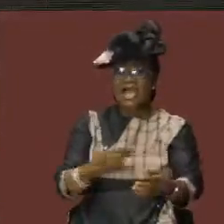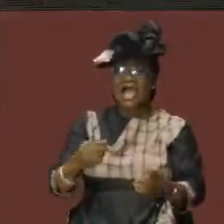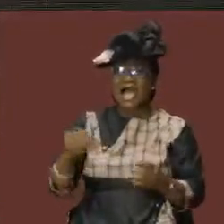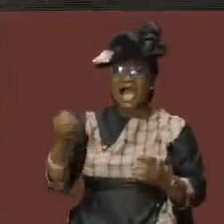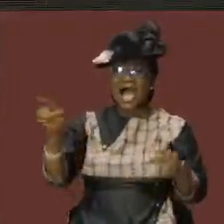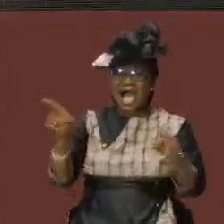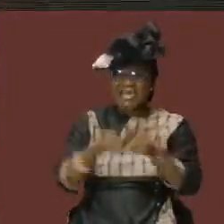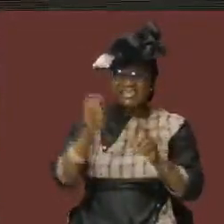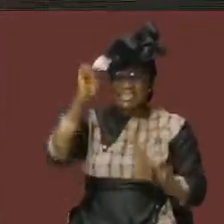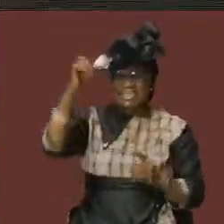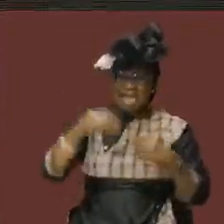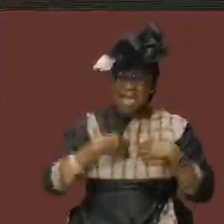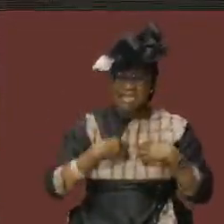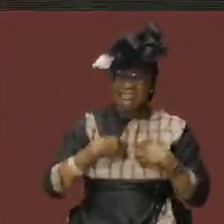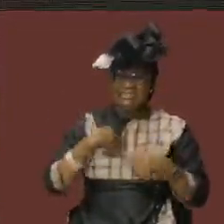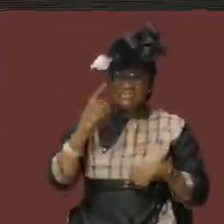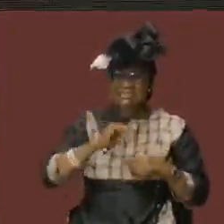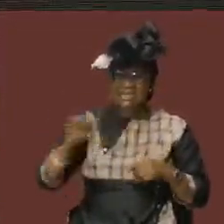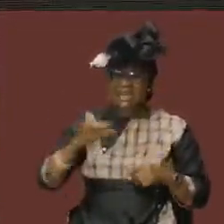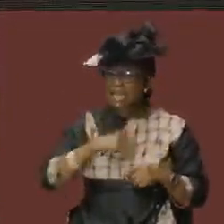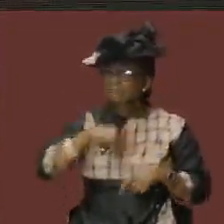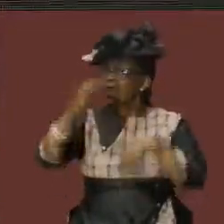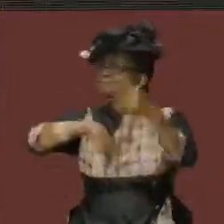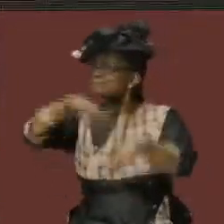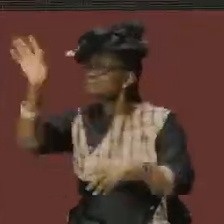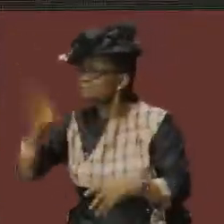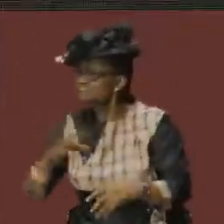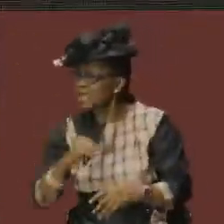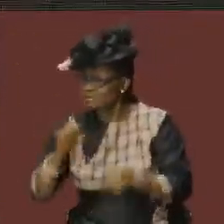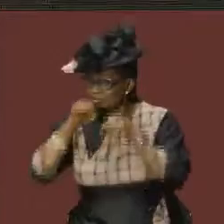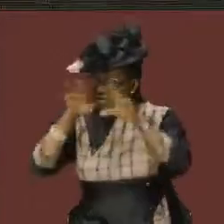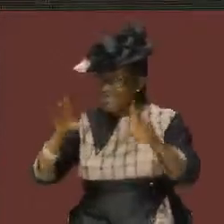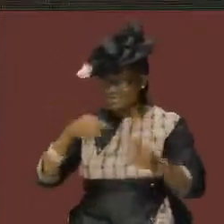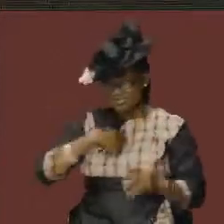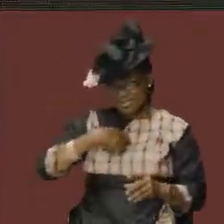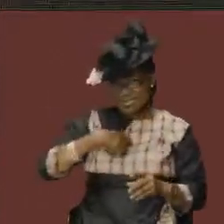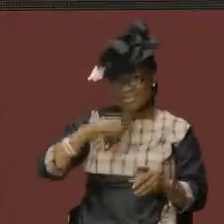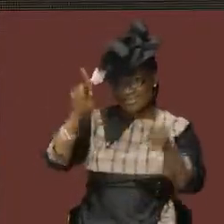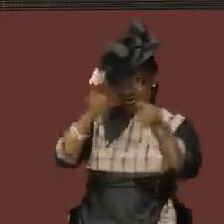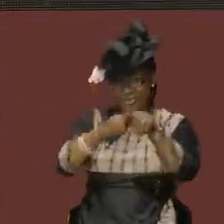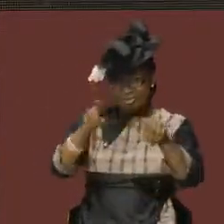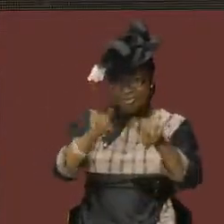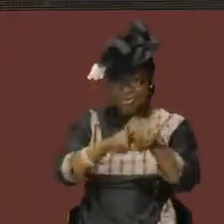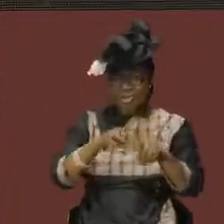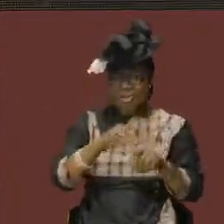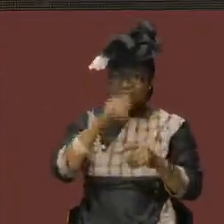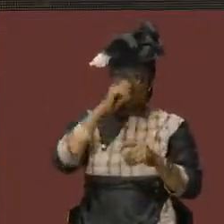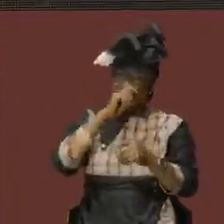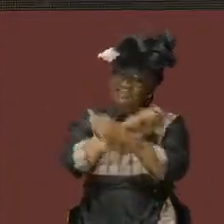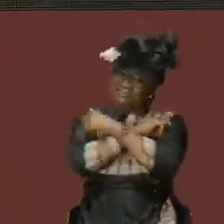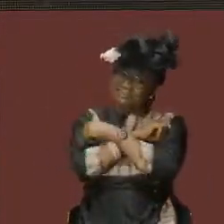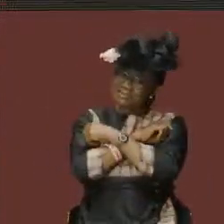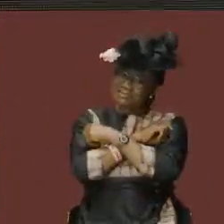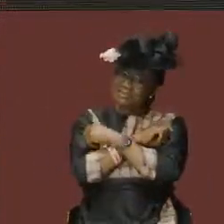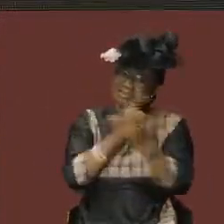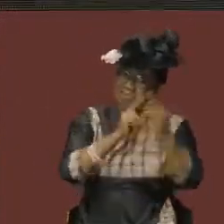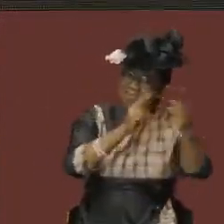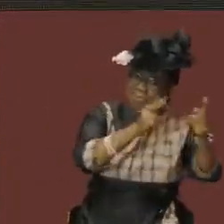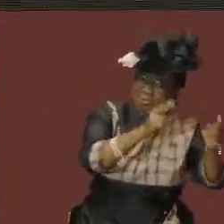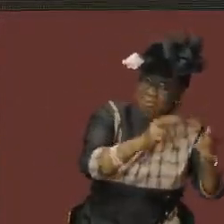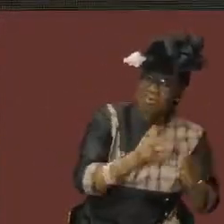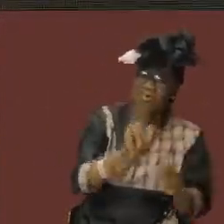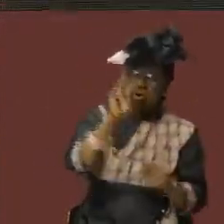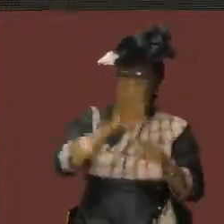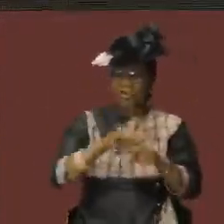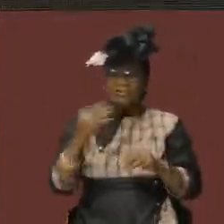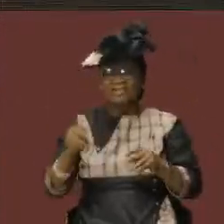and be gone, and bless me also. And the Egyptians were urgent upon the people that